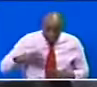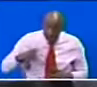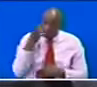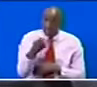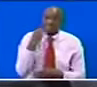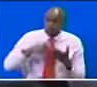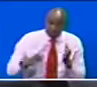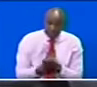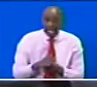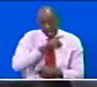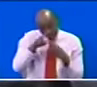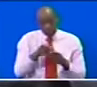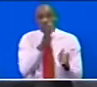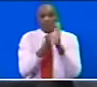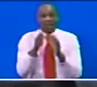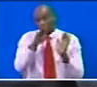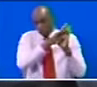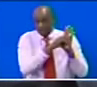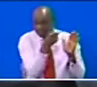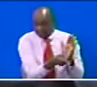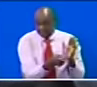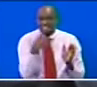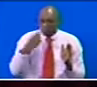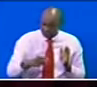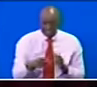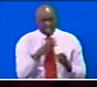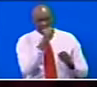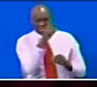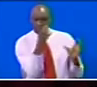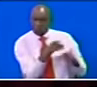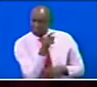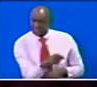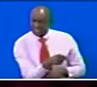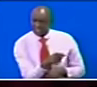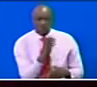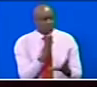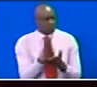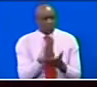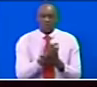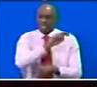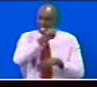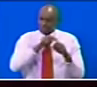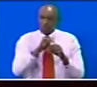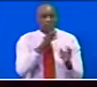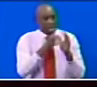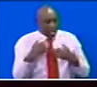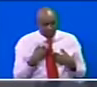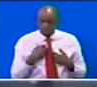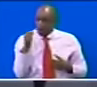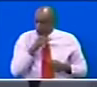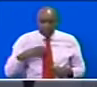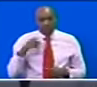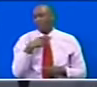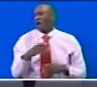they thought about the arrangement. And while the coalition incessantly says theirs is the national agenda, these elders are not